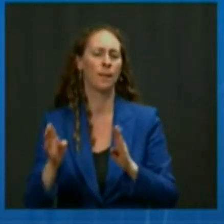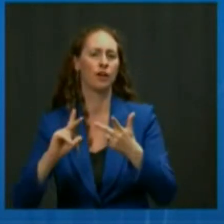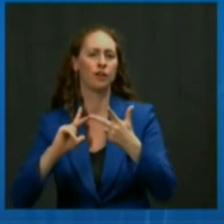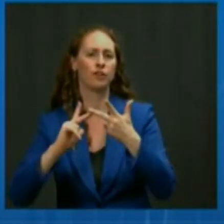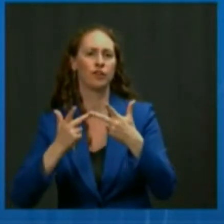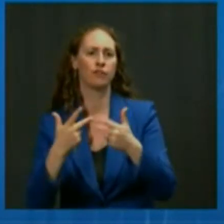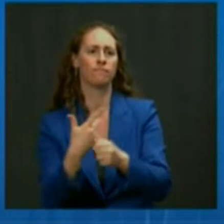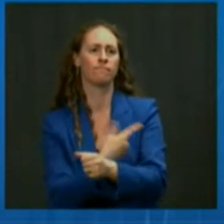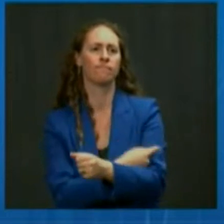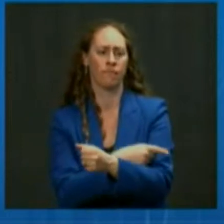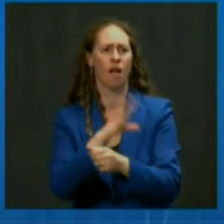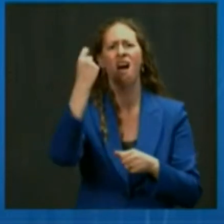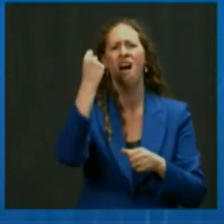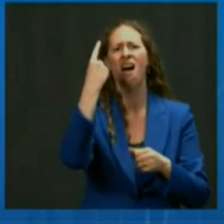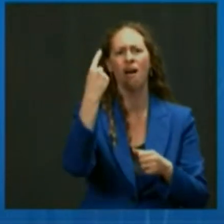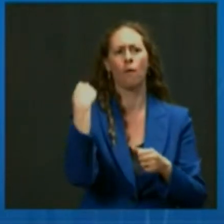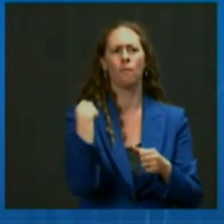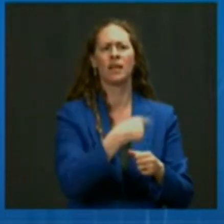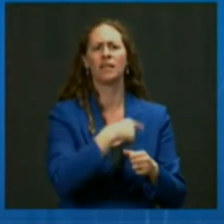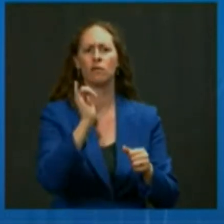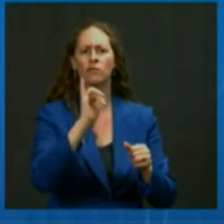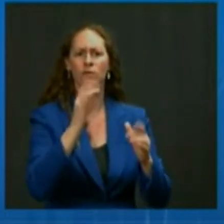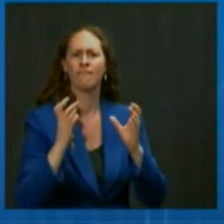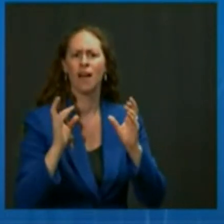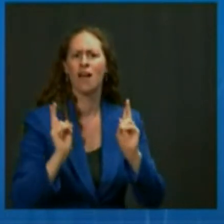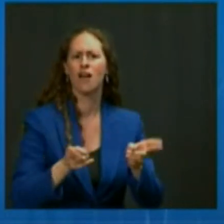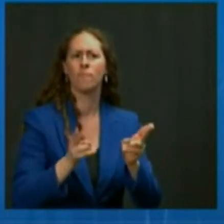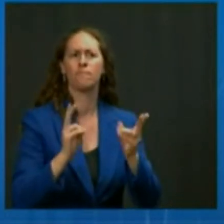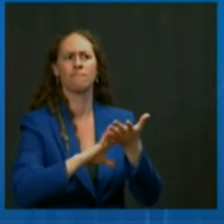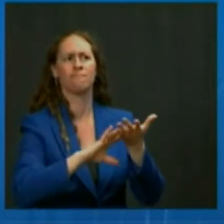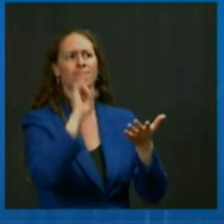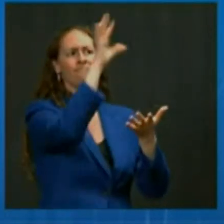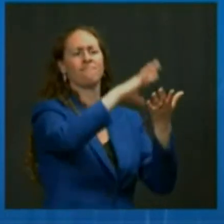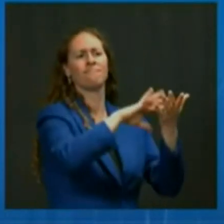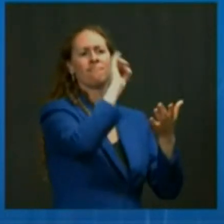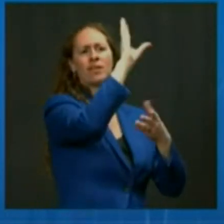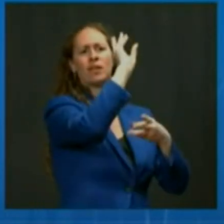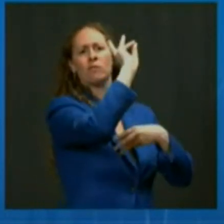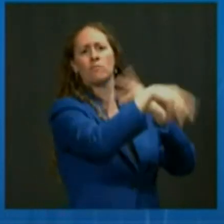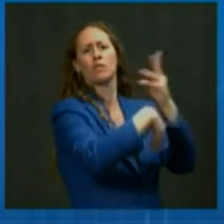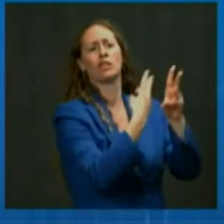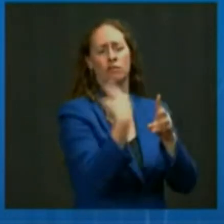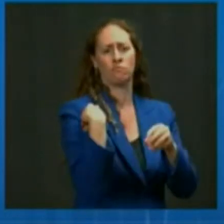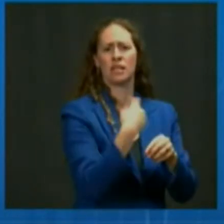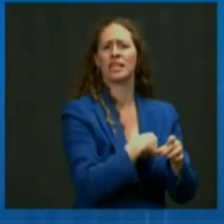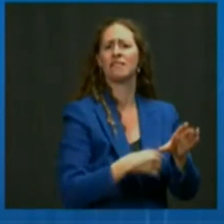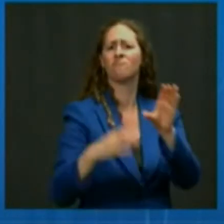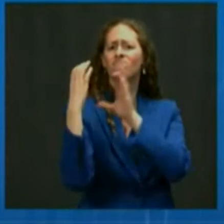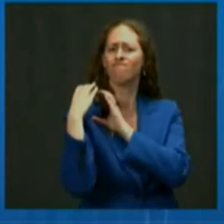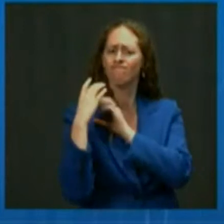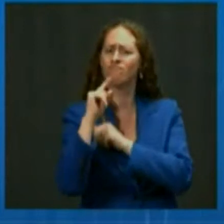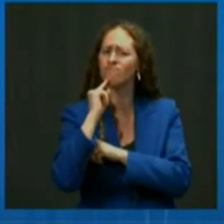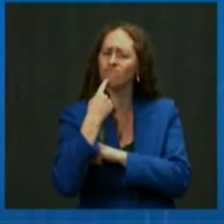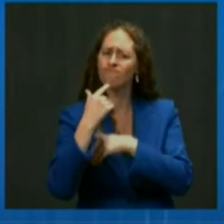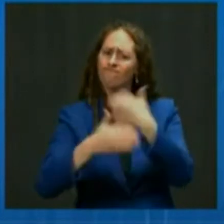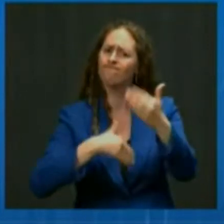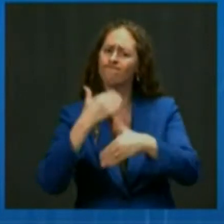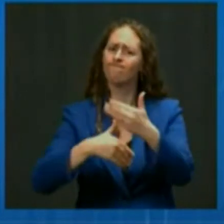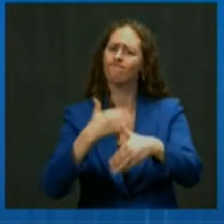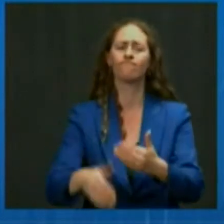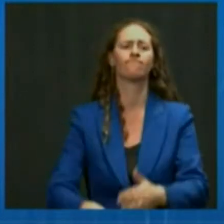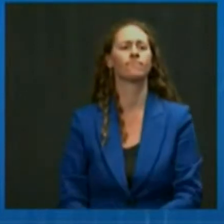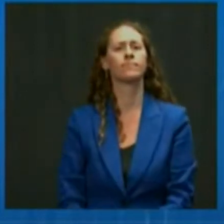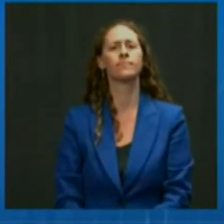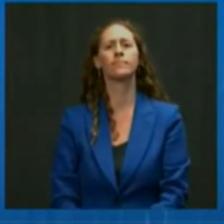efforts to vaccinate the rest of the world. We take that responsibility very seriously. Next question, please. Cheyenne Haslett